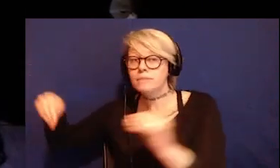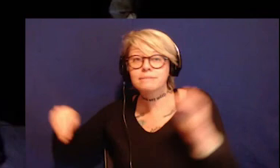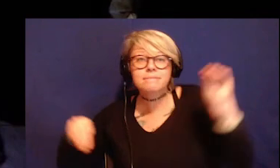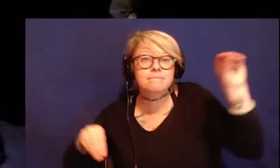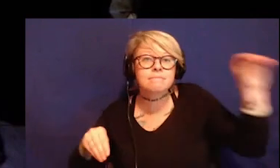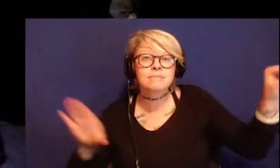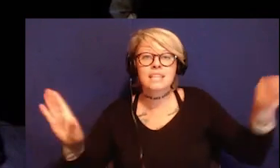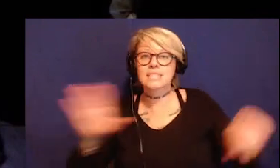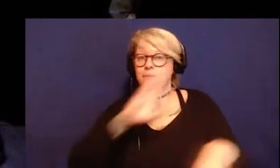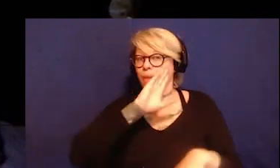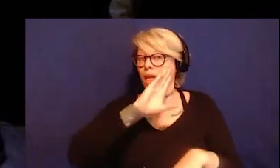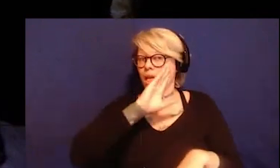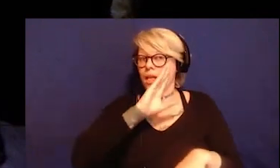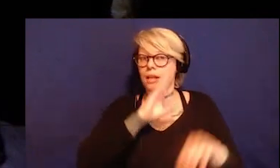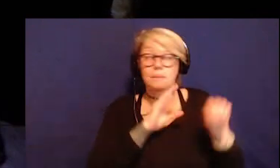bed.